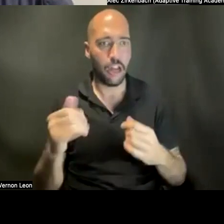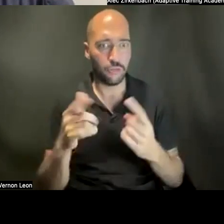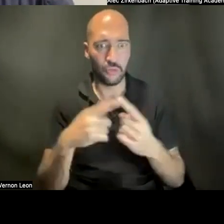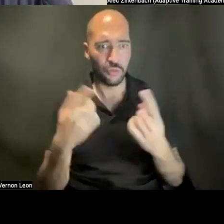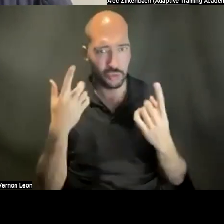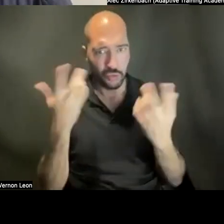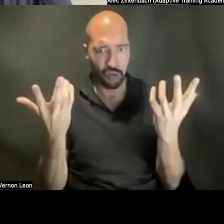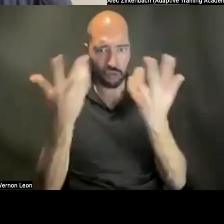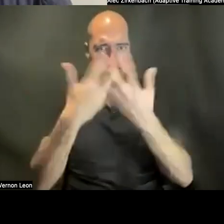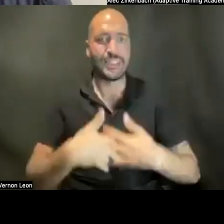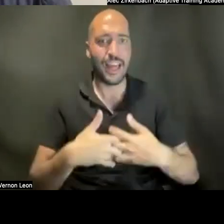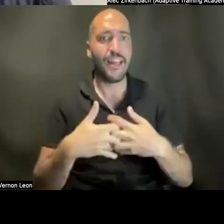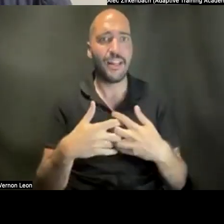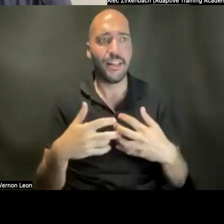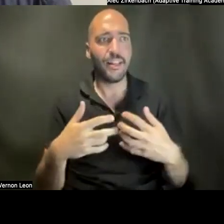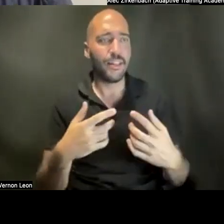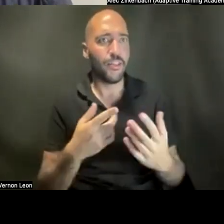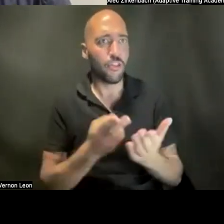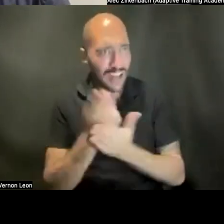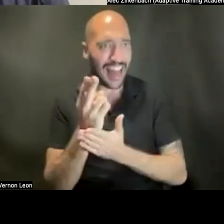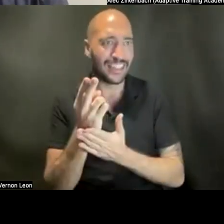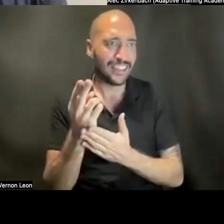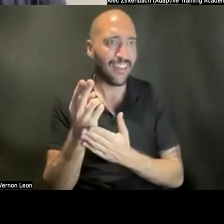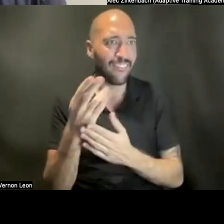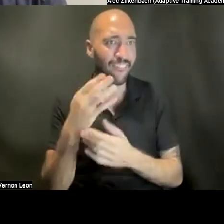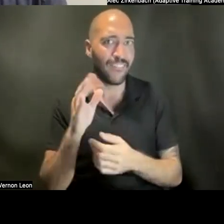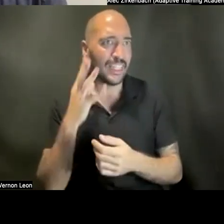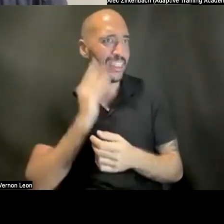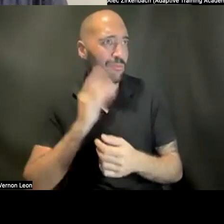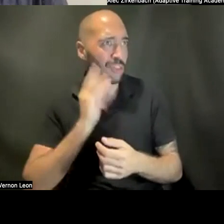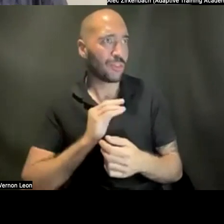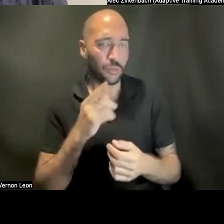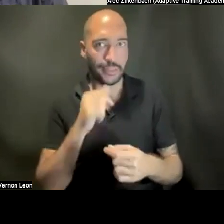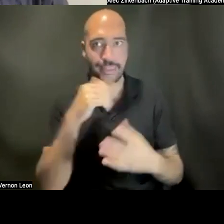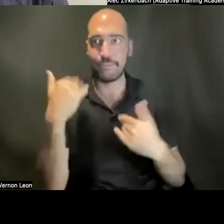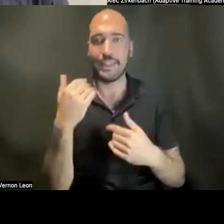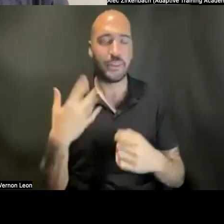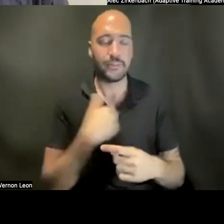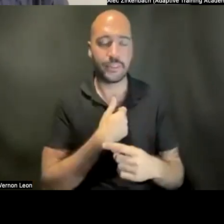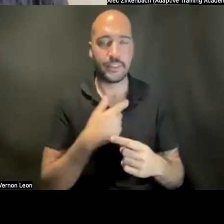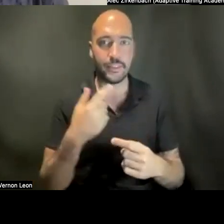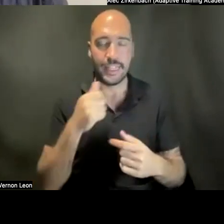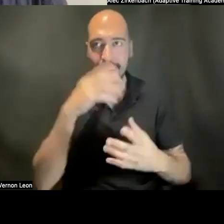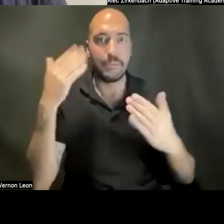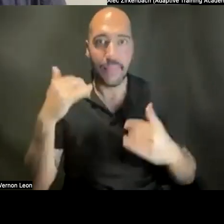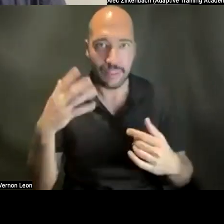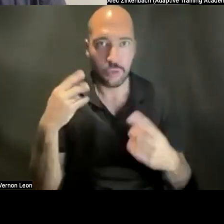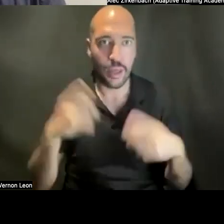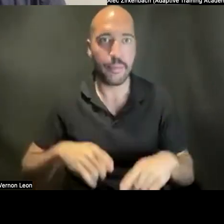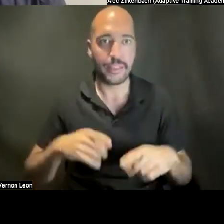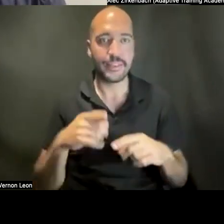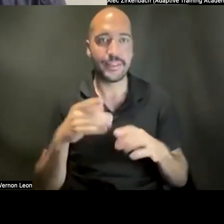reconciling the realities of an experience that you didn't expect for many of us, for most of us,